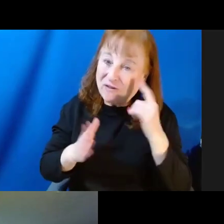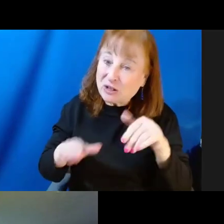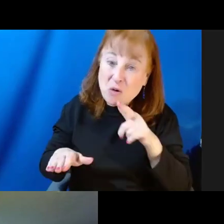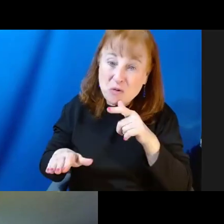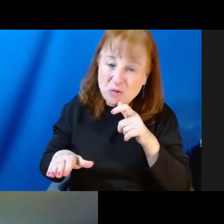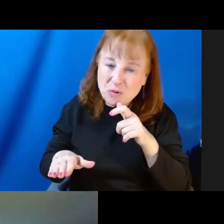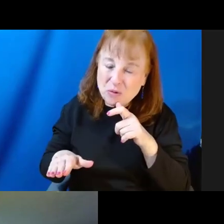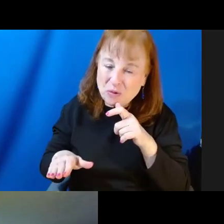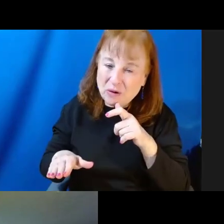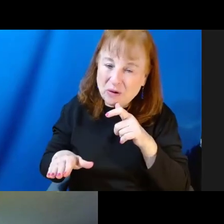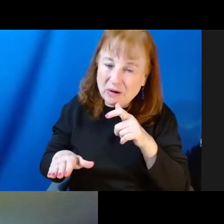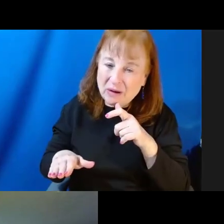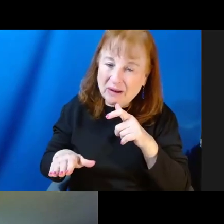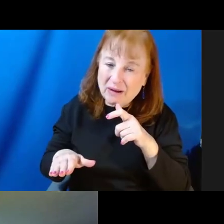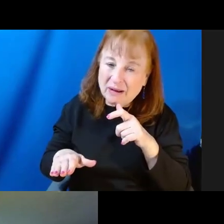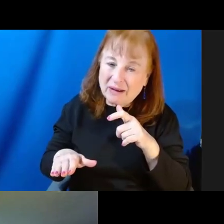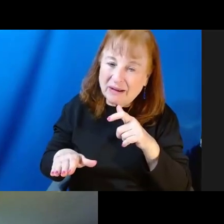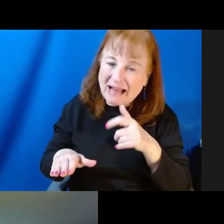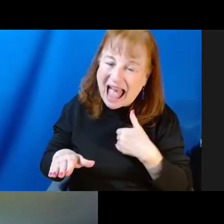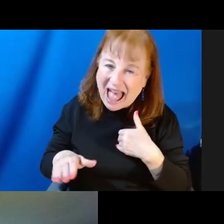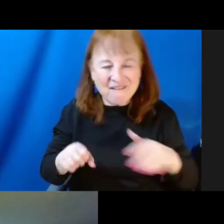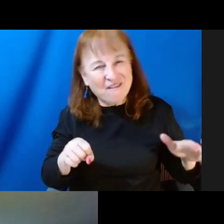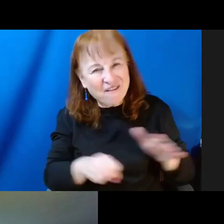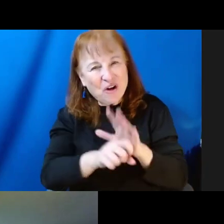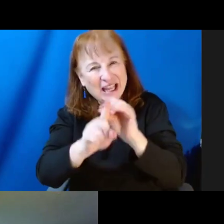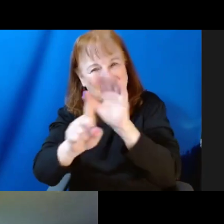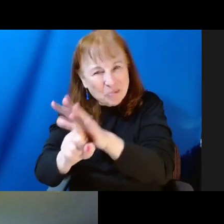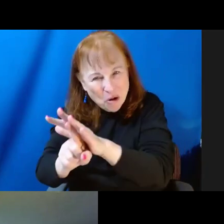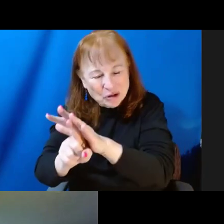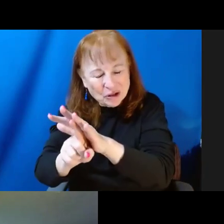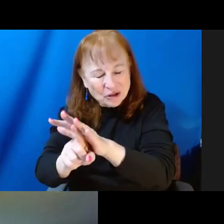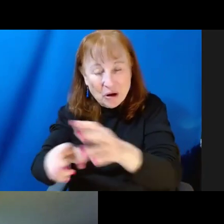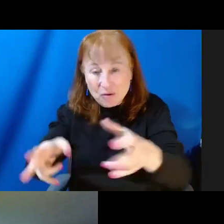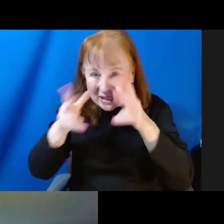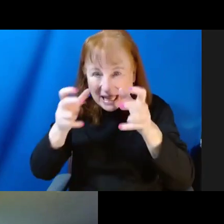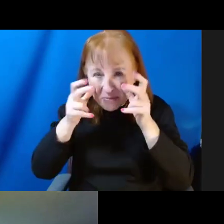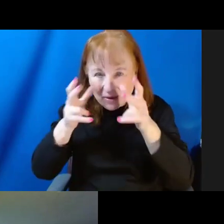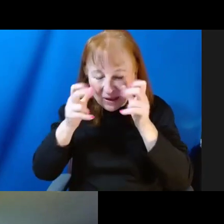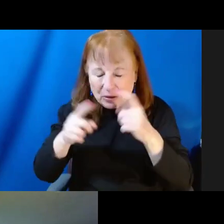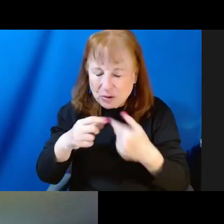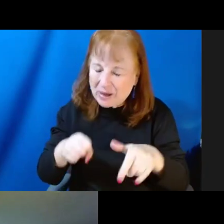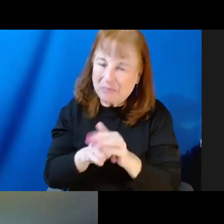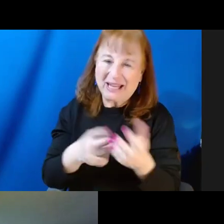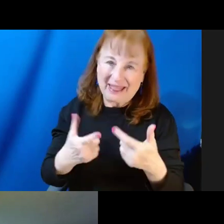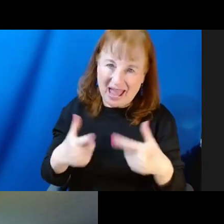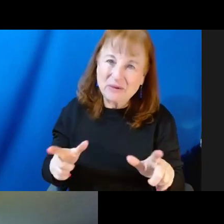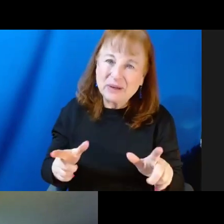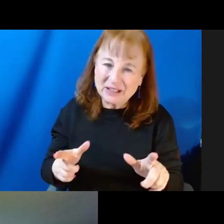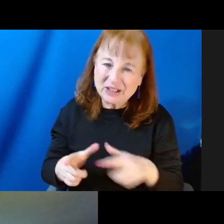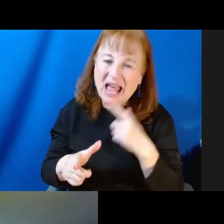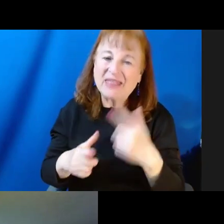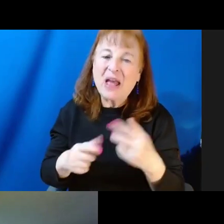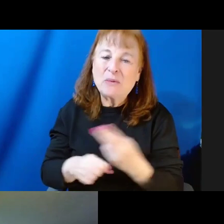are getting full exposure receptively to a complete language, right? And then we're